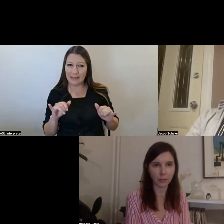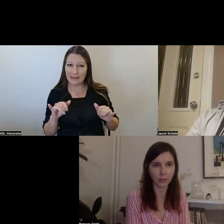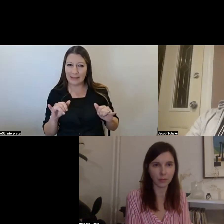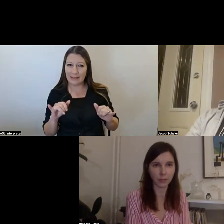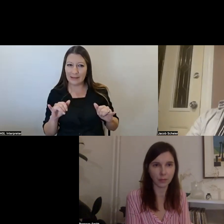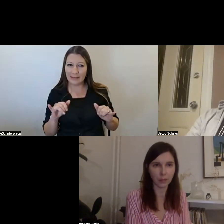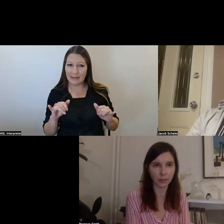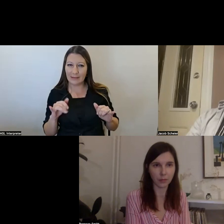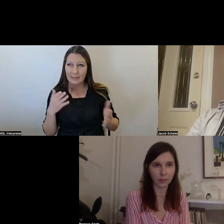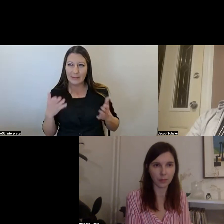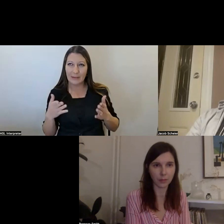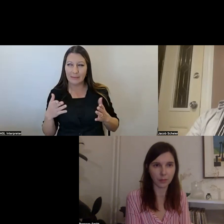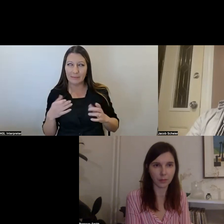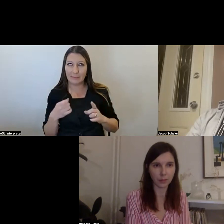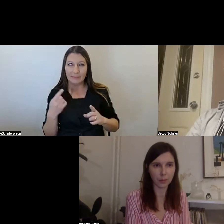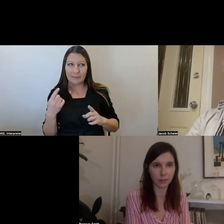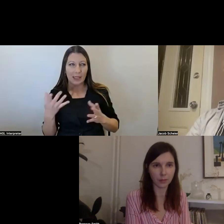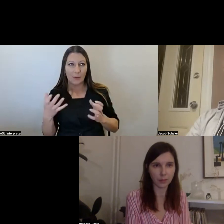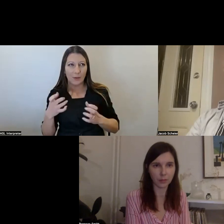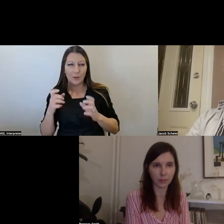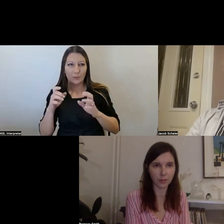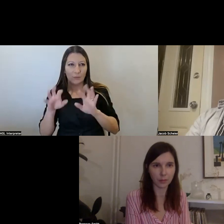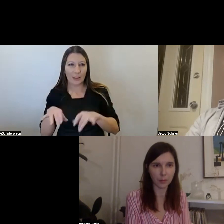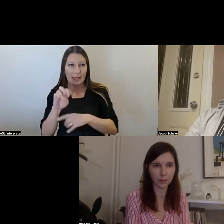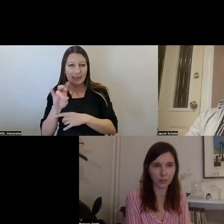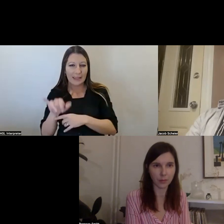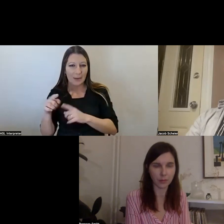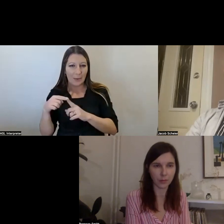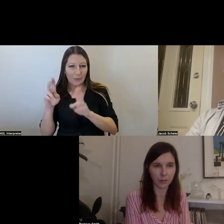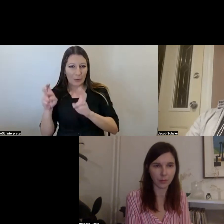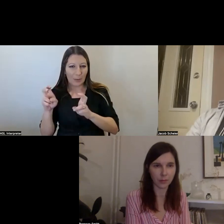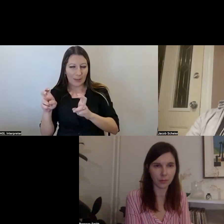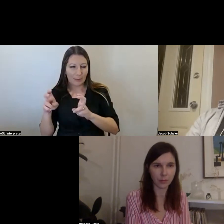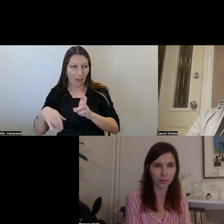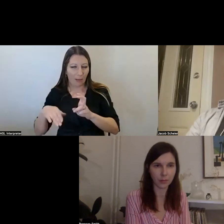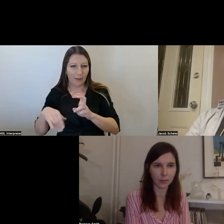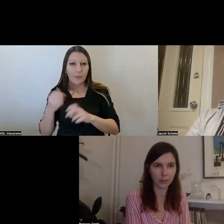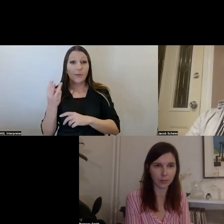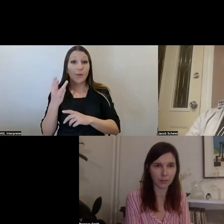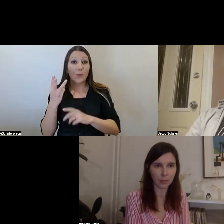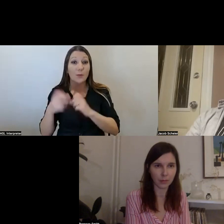to write an essay about, but I haven't gone around to it yet. That a few years later, I had